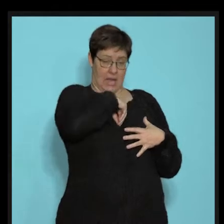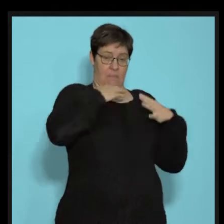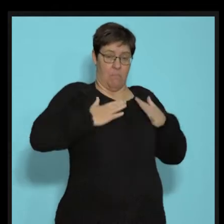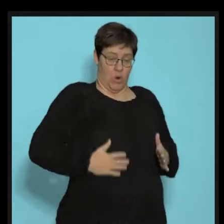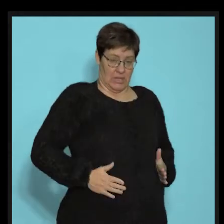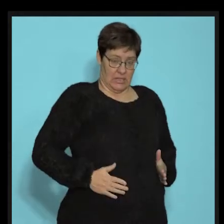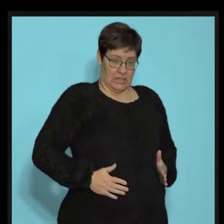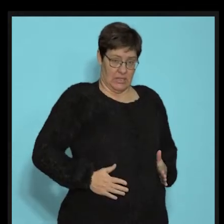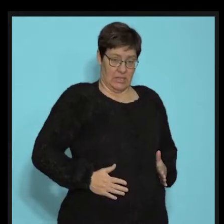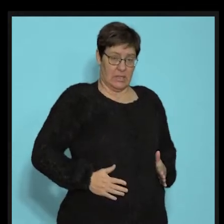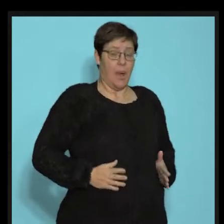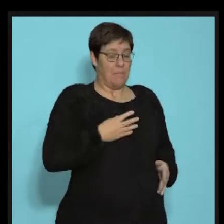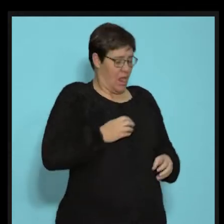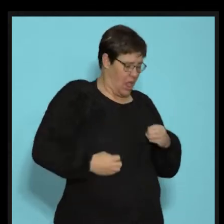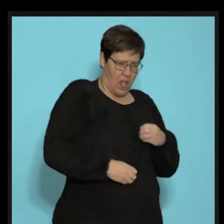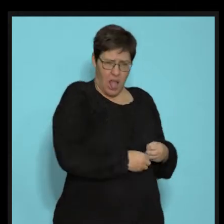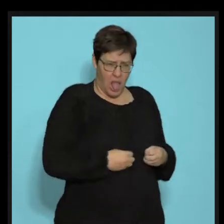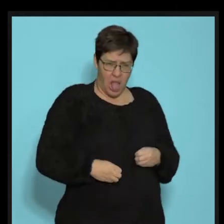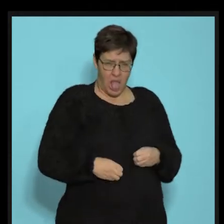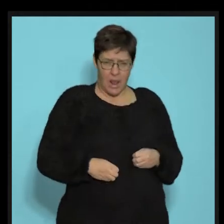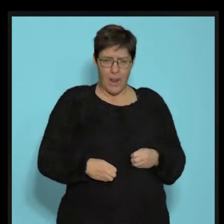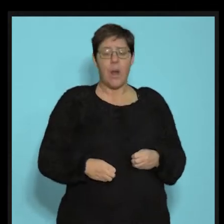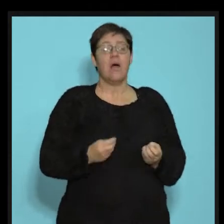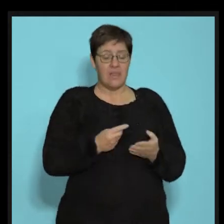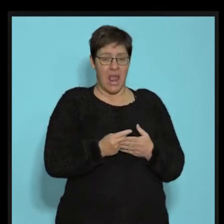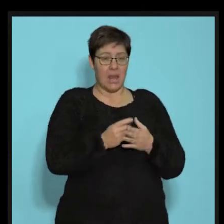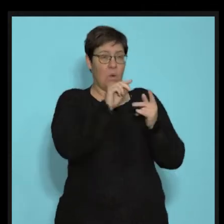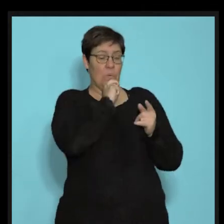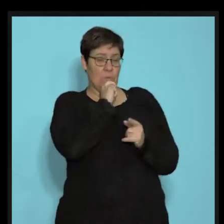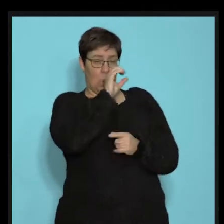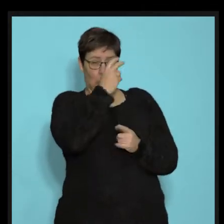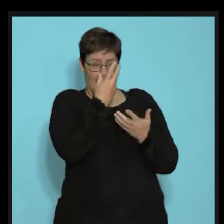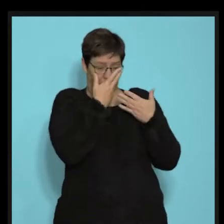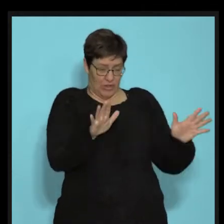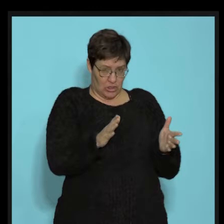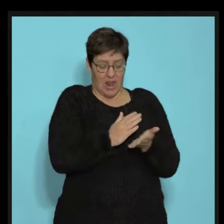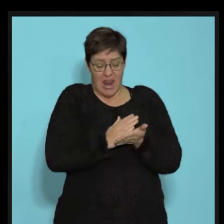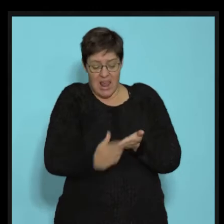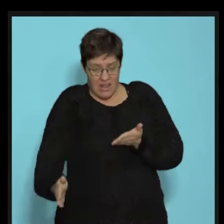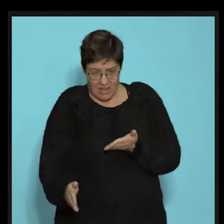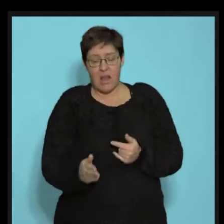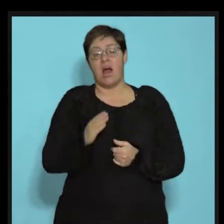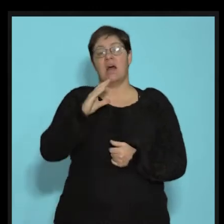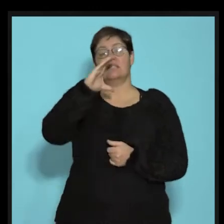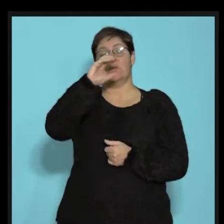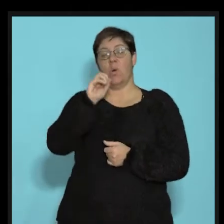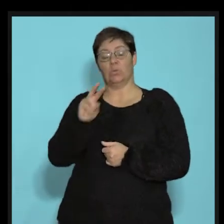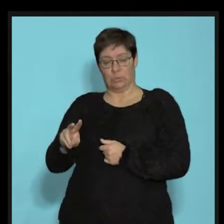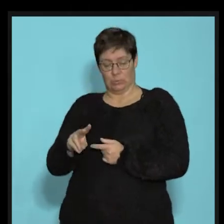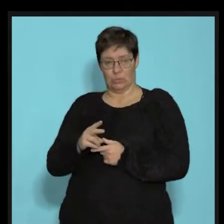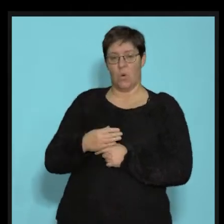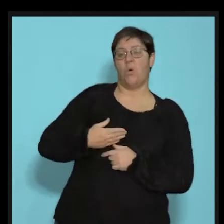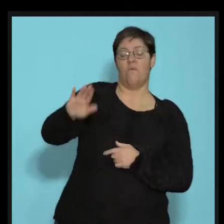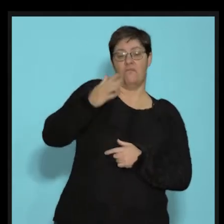into my body, and carbon dioxide is going to go out. I exchange. I want oxygen